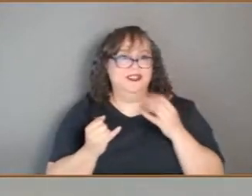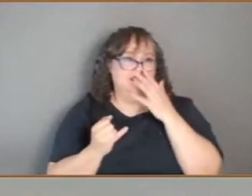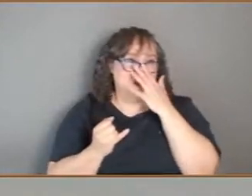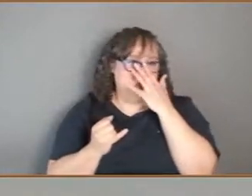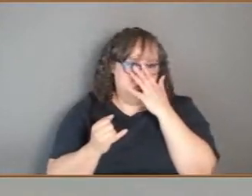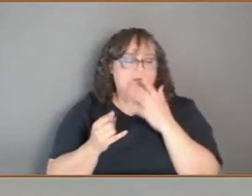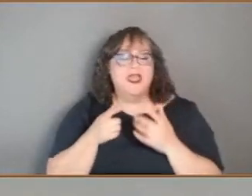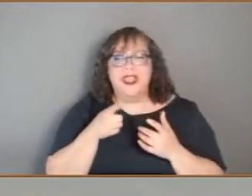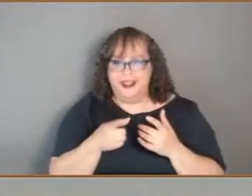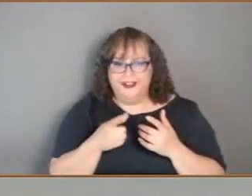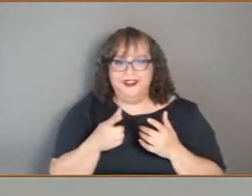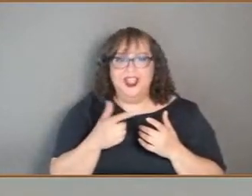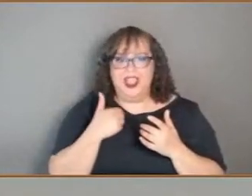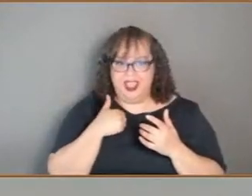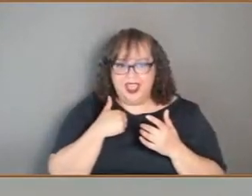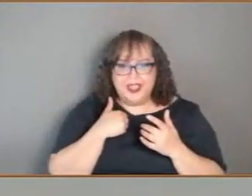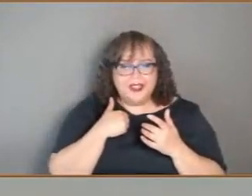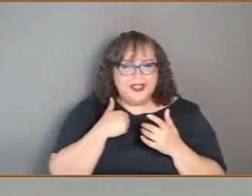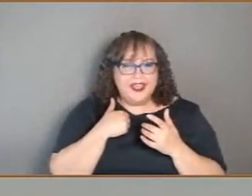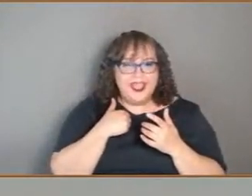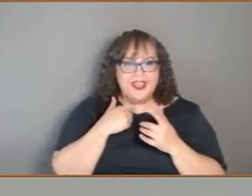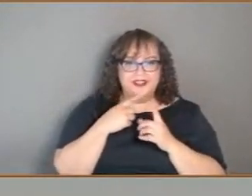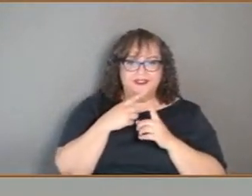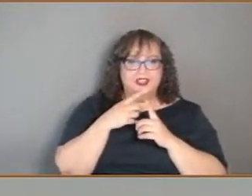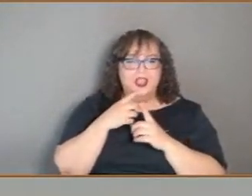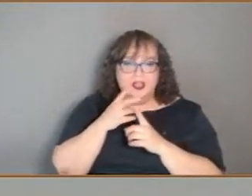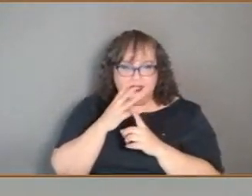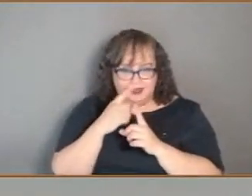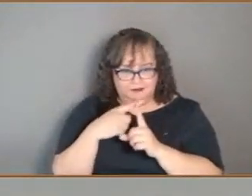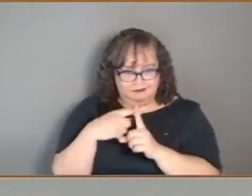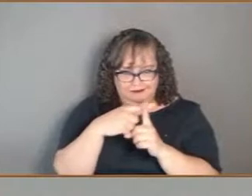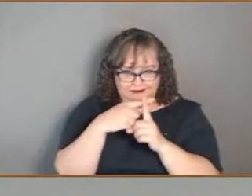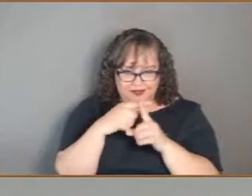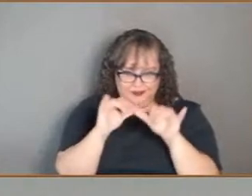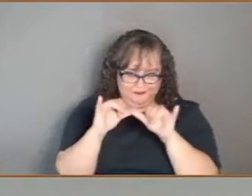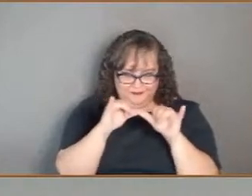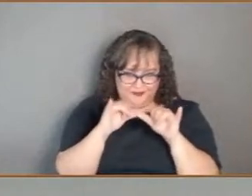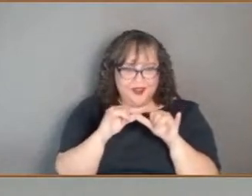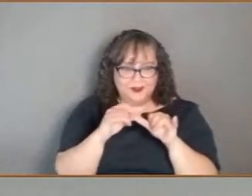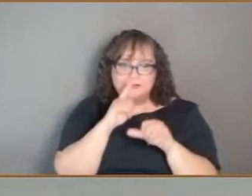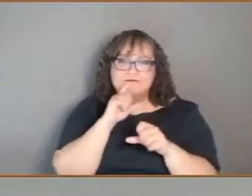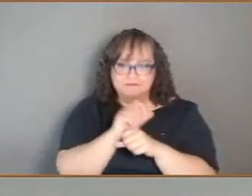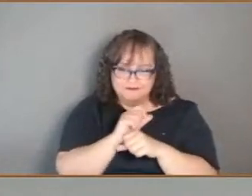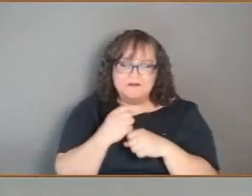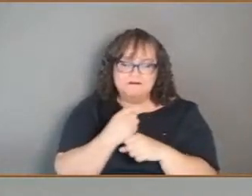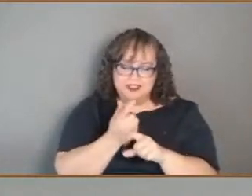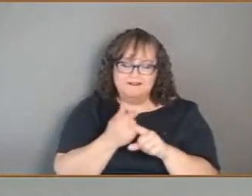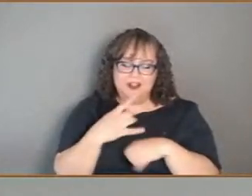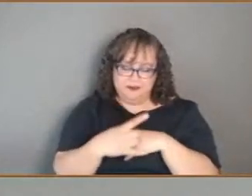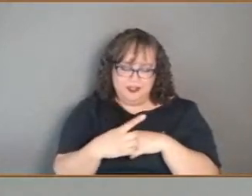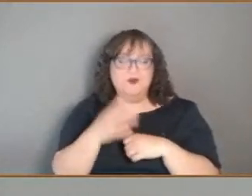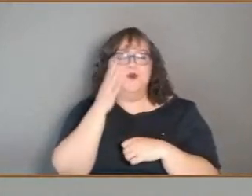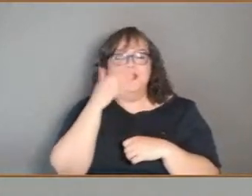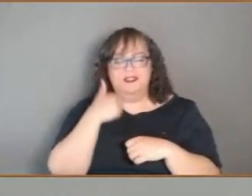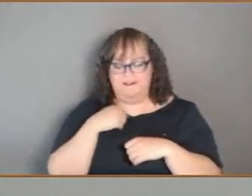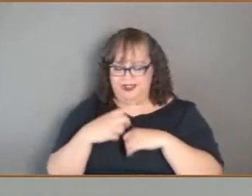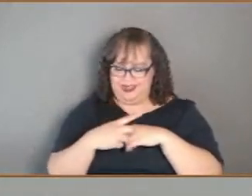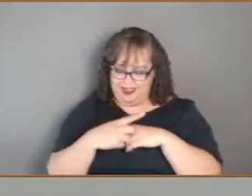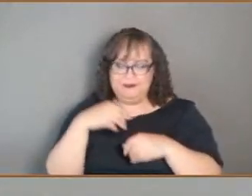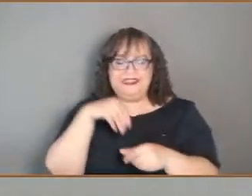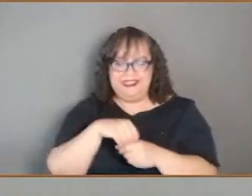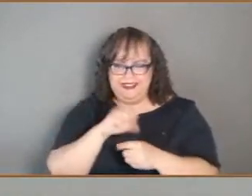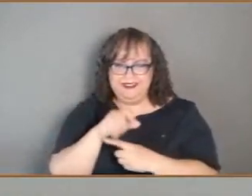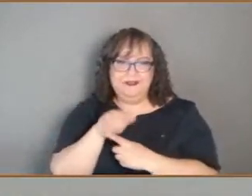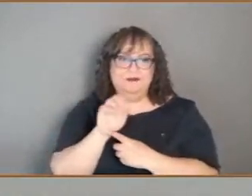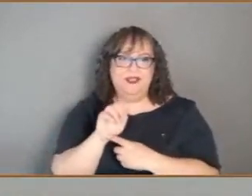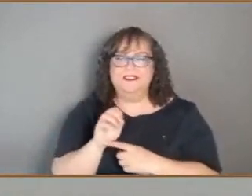has a beam splitter that gets that light, and it's actually made out of diamonds. So there will be diamonds in space. Isn't that great? I think that's great. I think it just